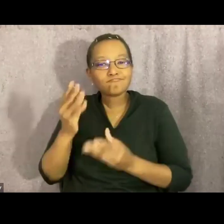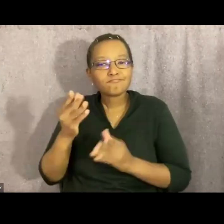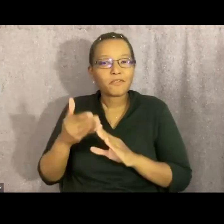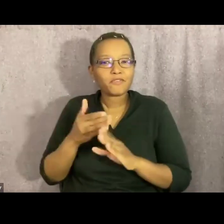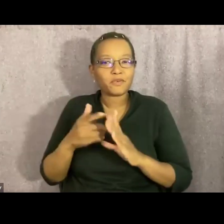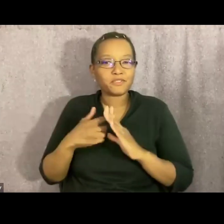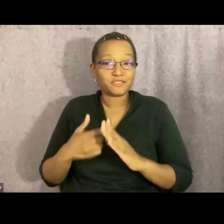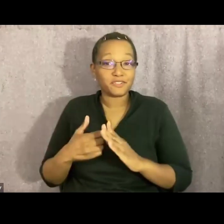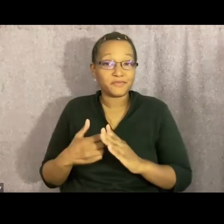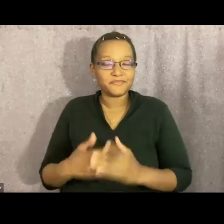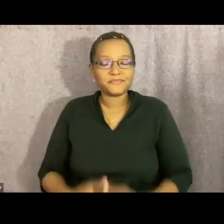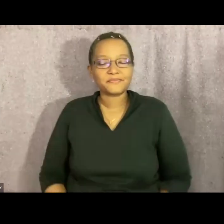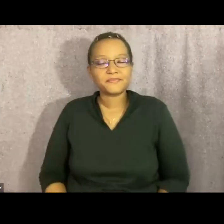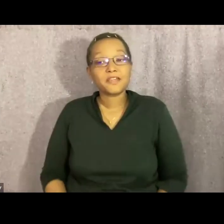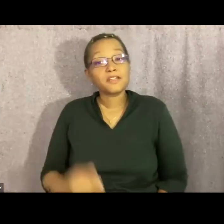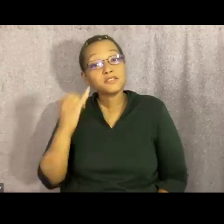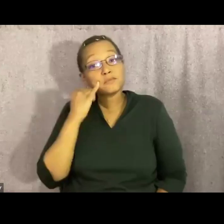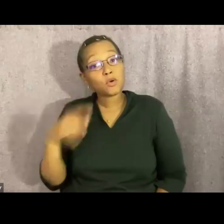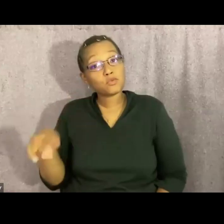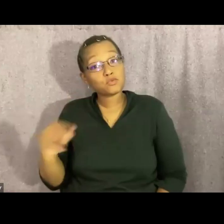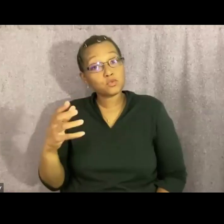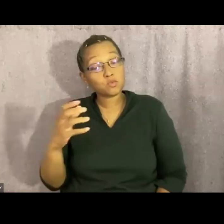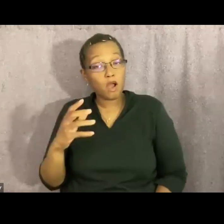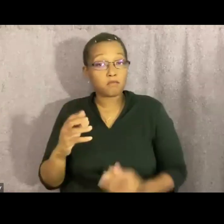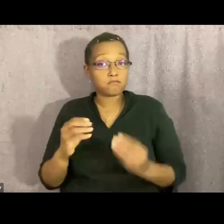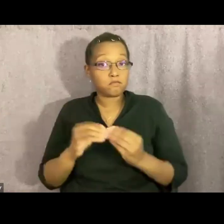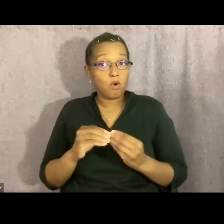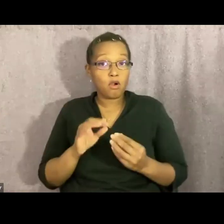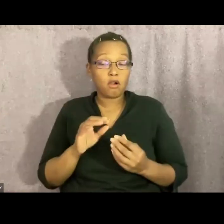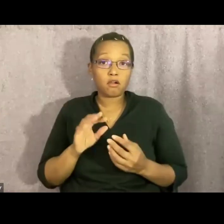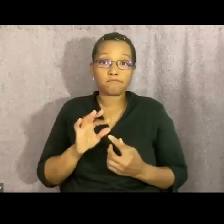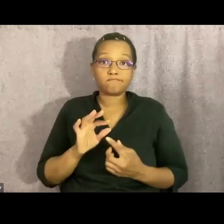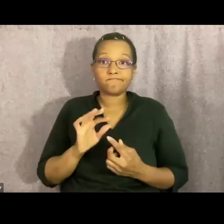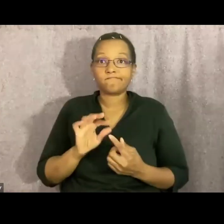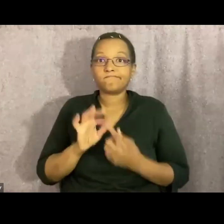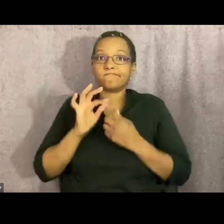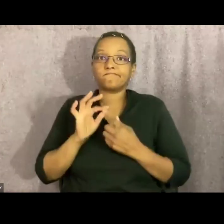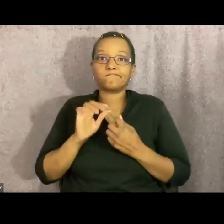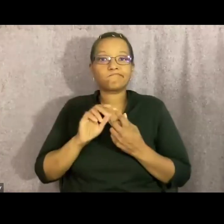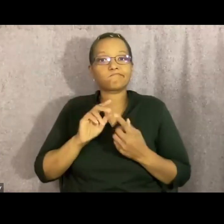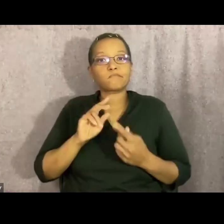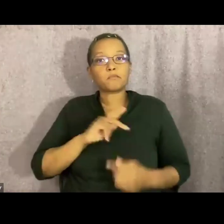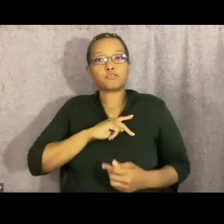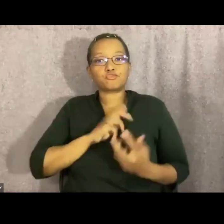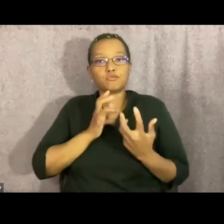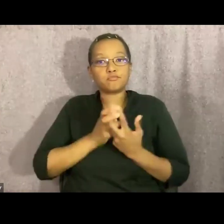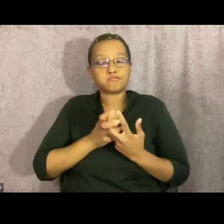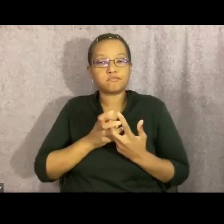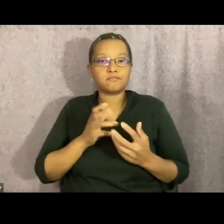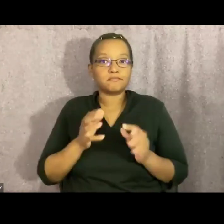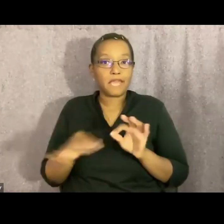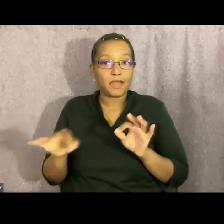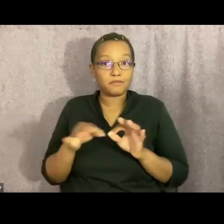begin. If you'd like more personalized captions from stream text, you can access them at